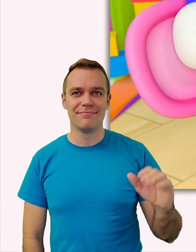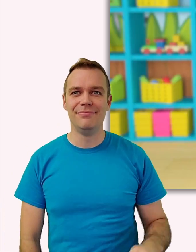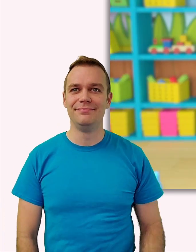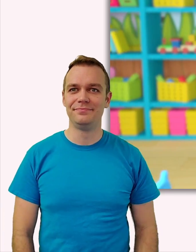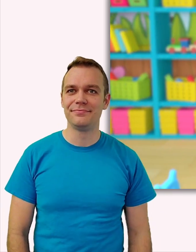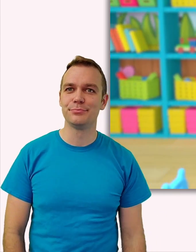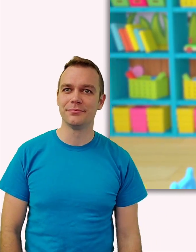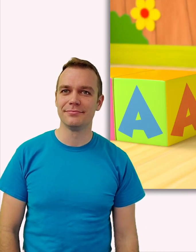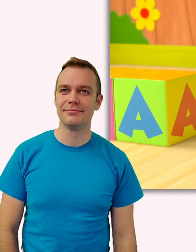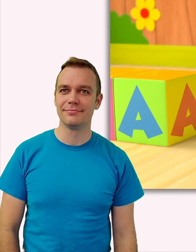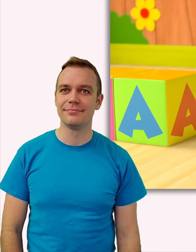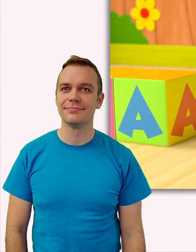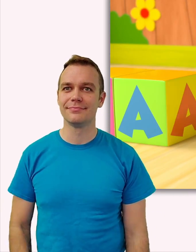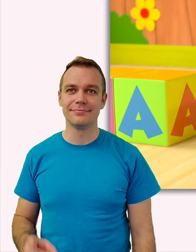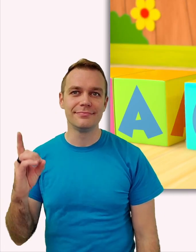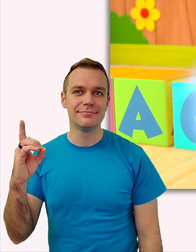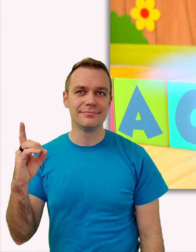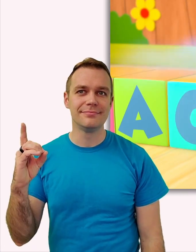C